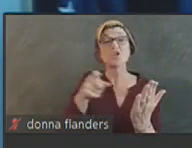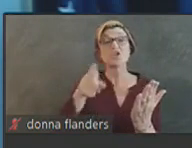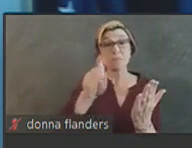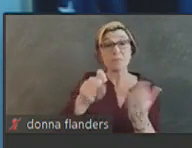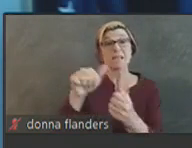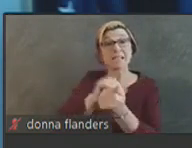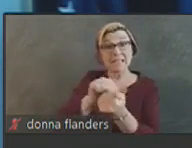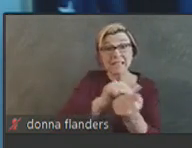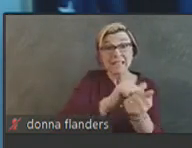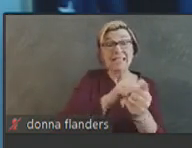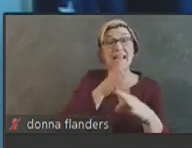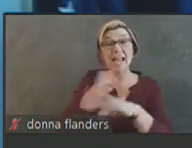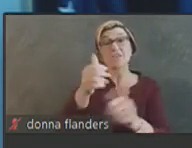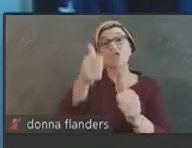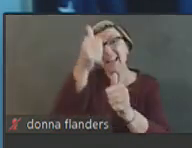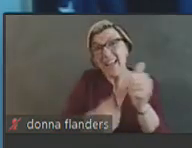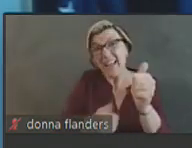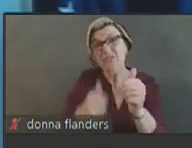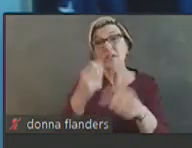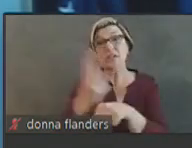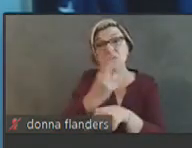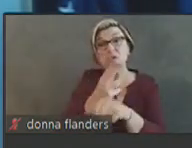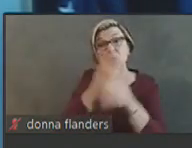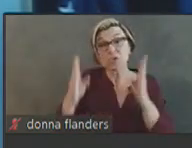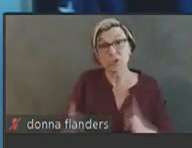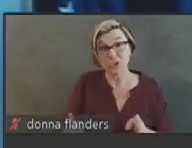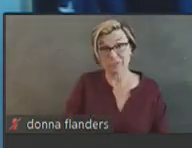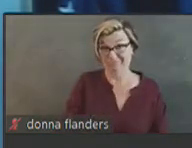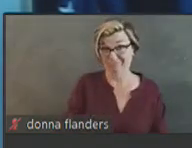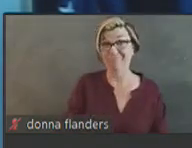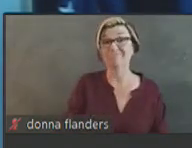restrooms after each use.